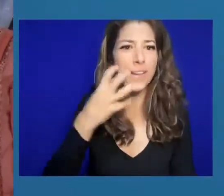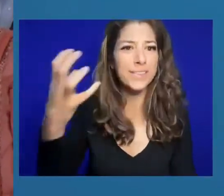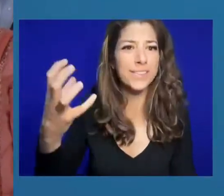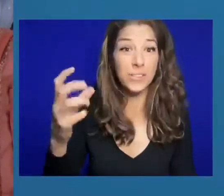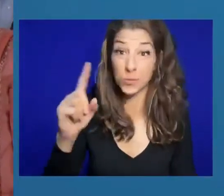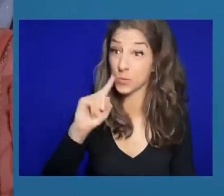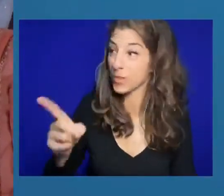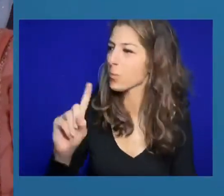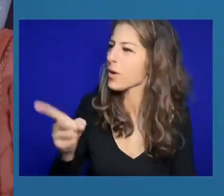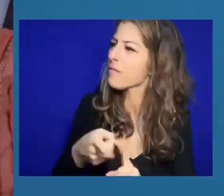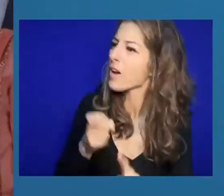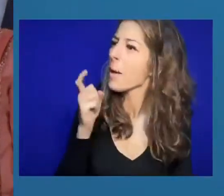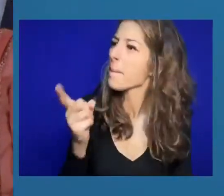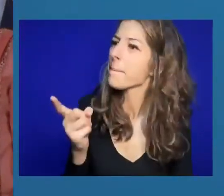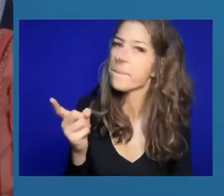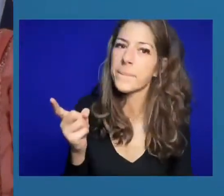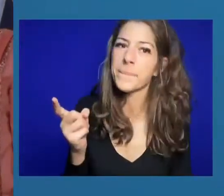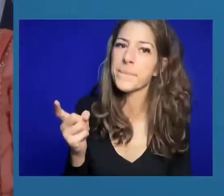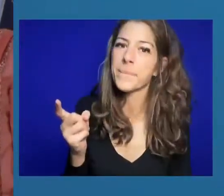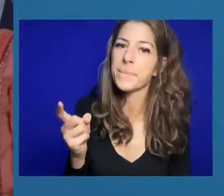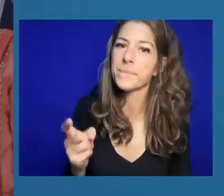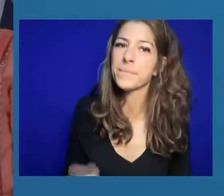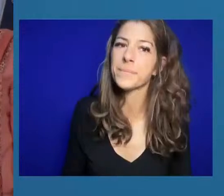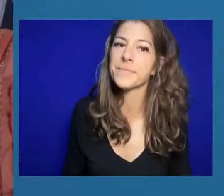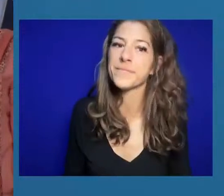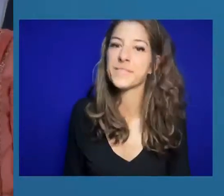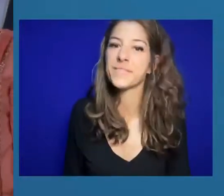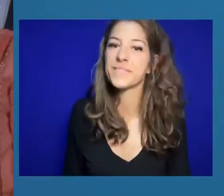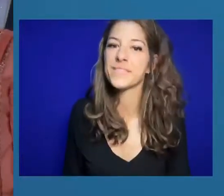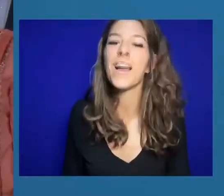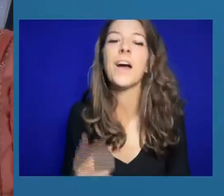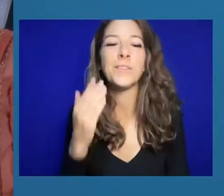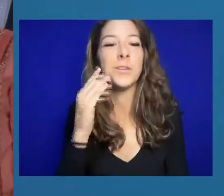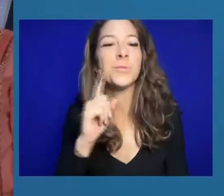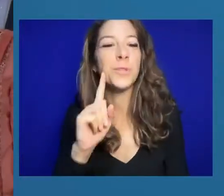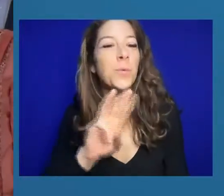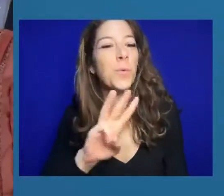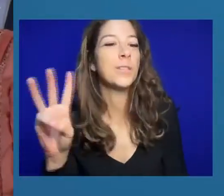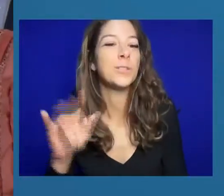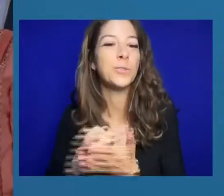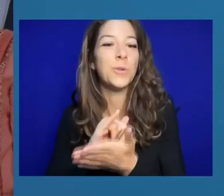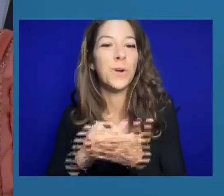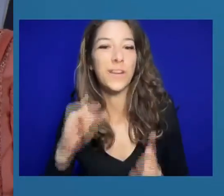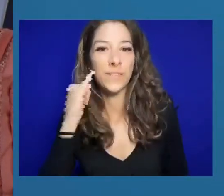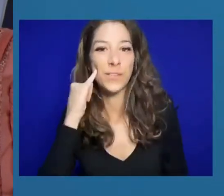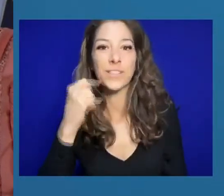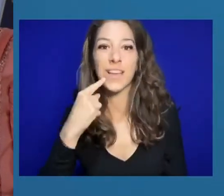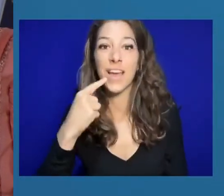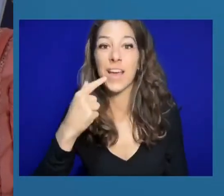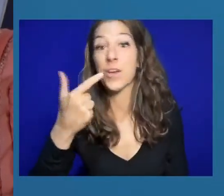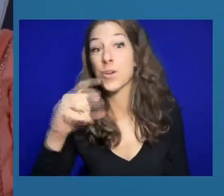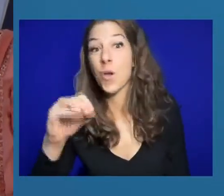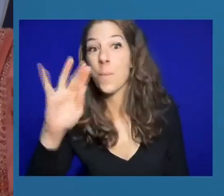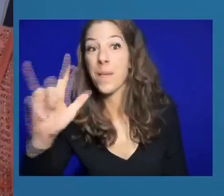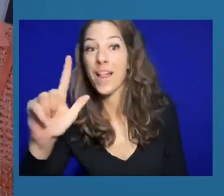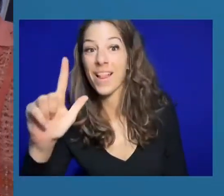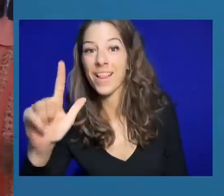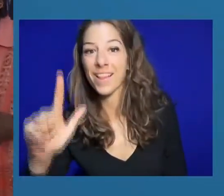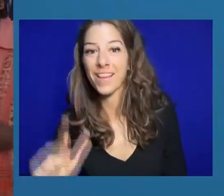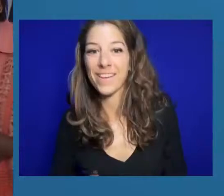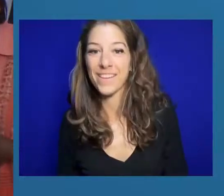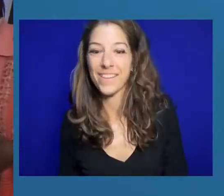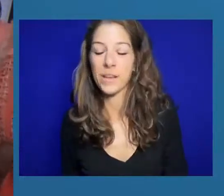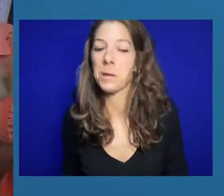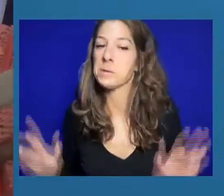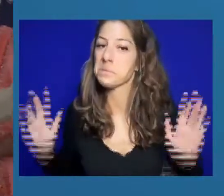are you from? All right, I'll know you're a real Western New Yorker if you say, go Bills. All right,